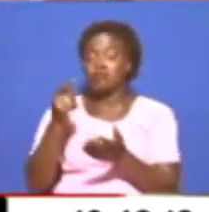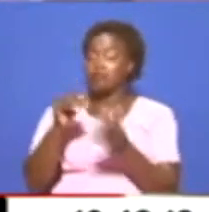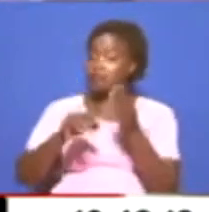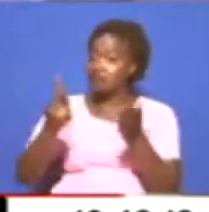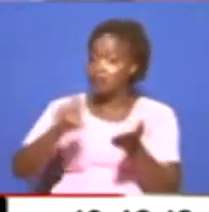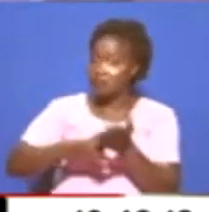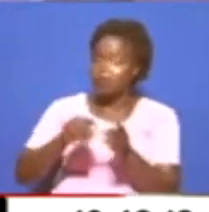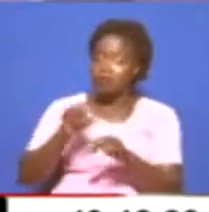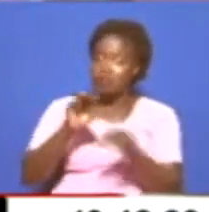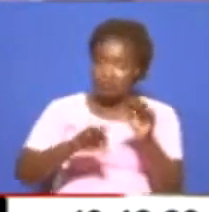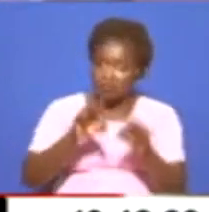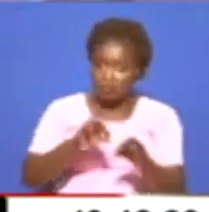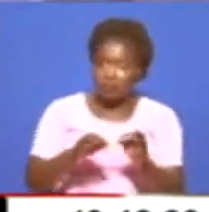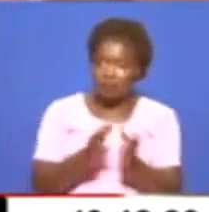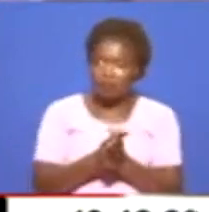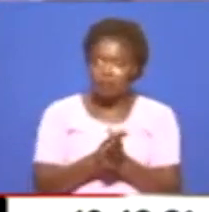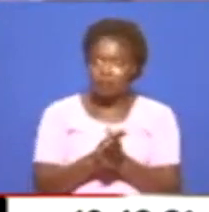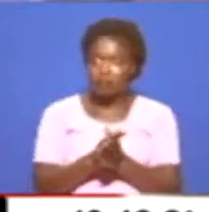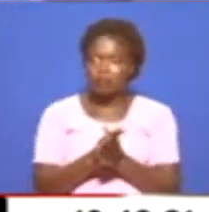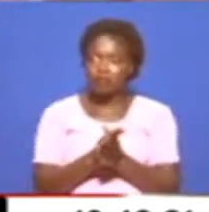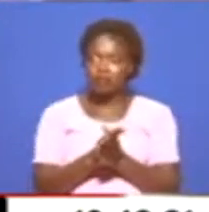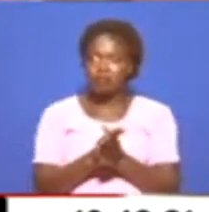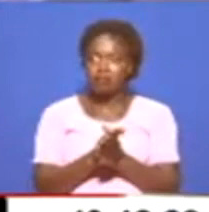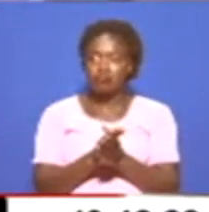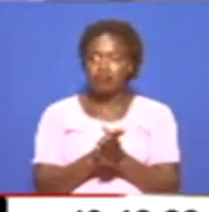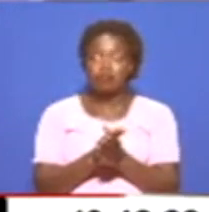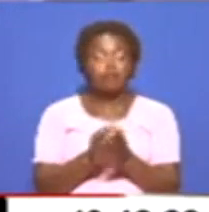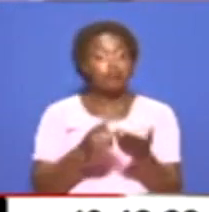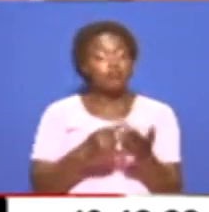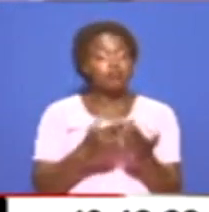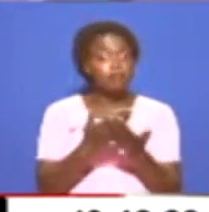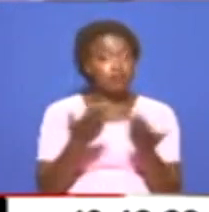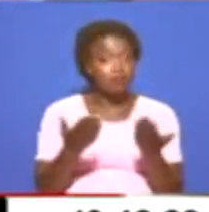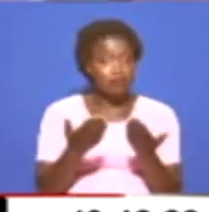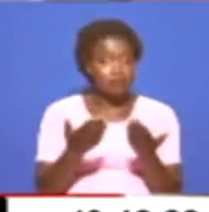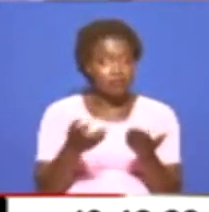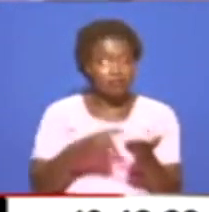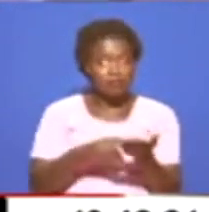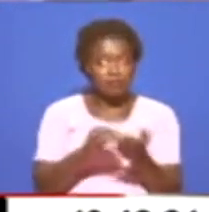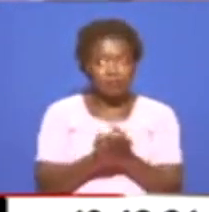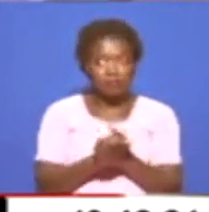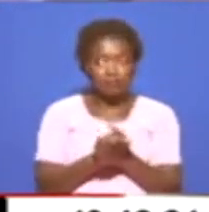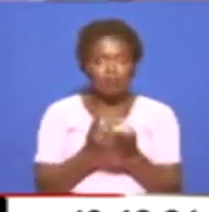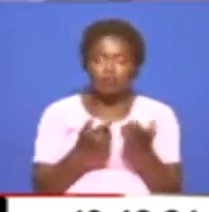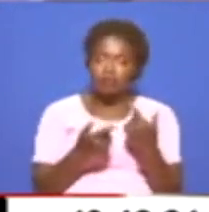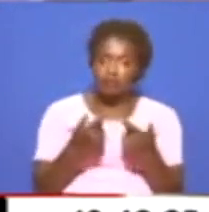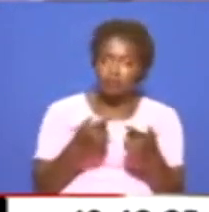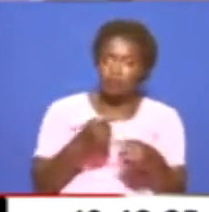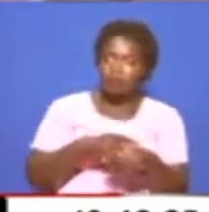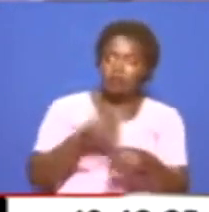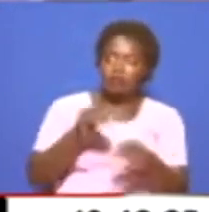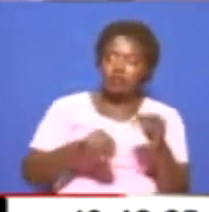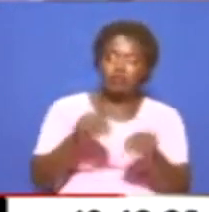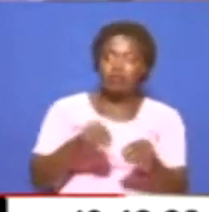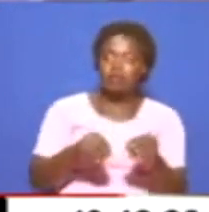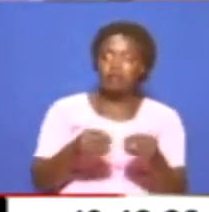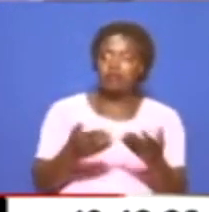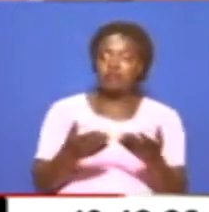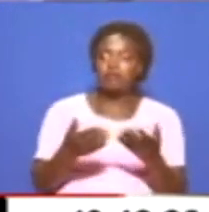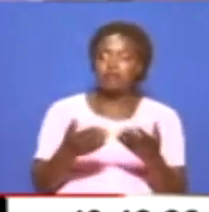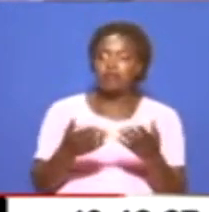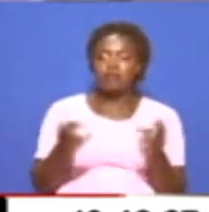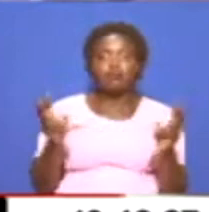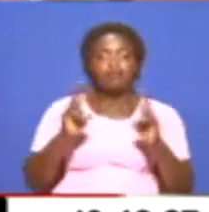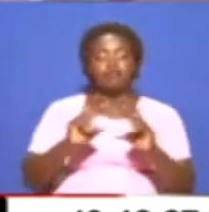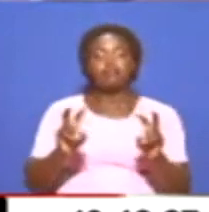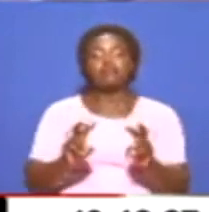voting. Now, let me talk about something. These are the numbers as per the registered. We will come when the elections will be done, and now we look at voter